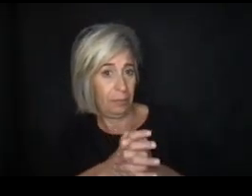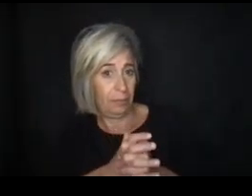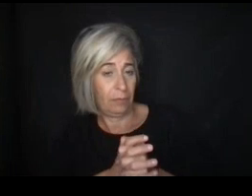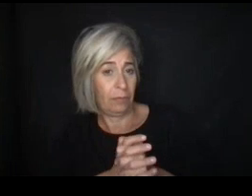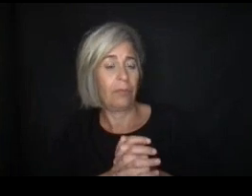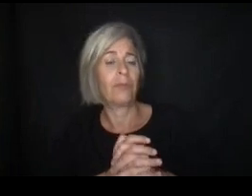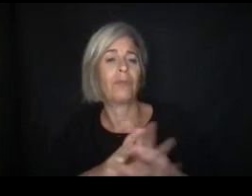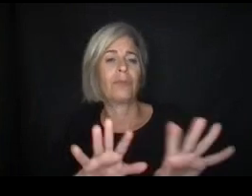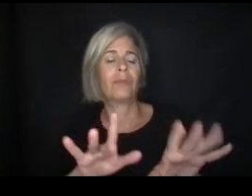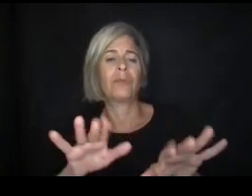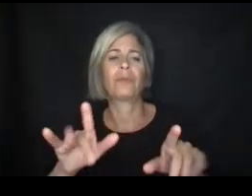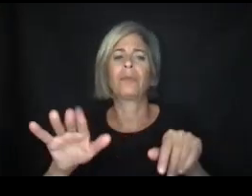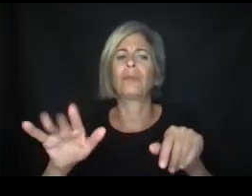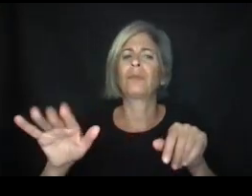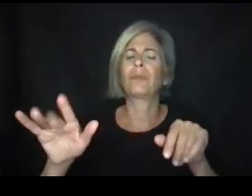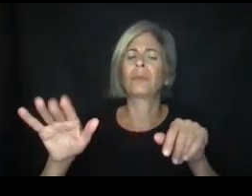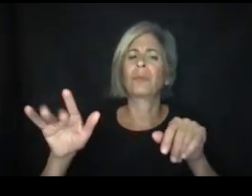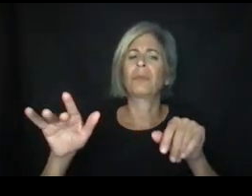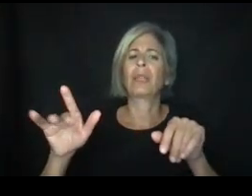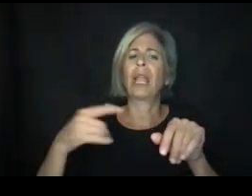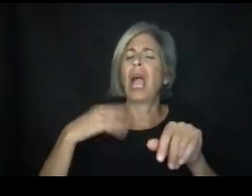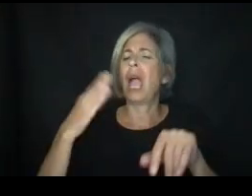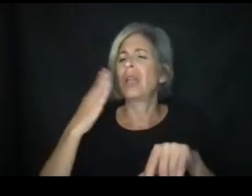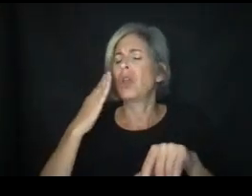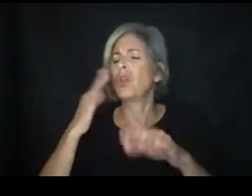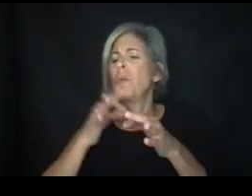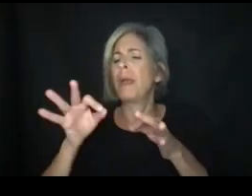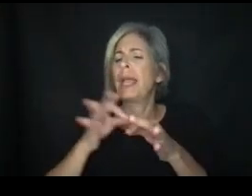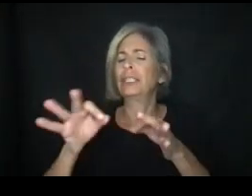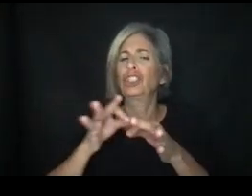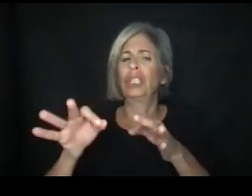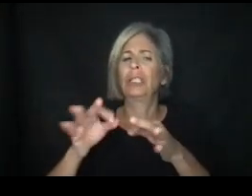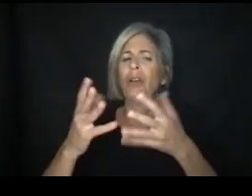So Ms. Joseph, I know you mentioned it,